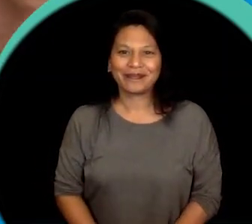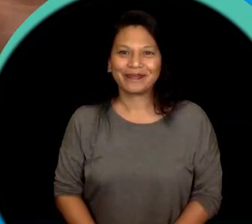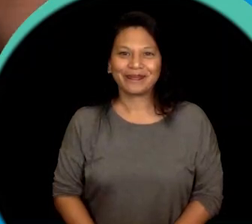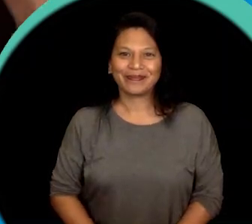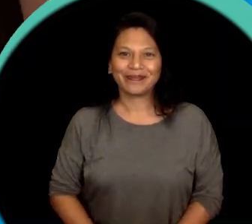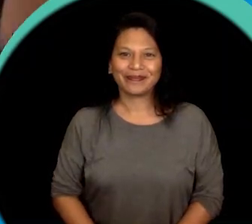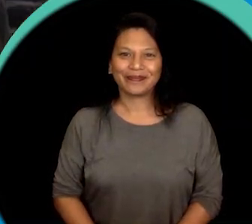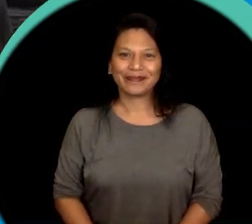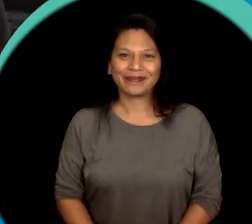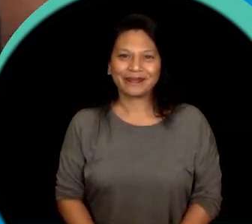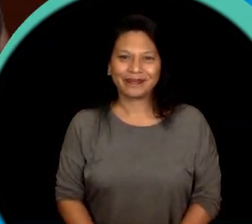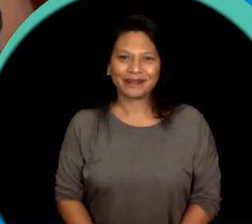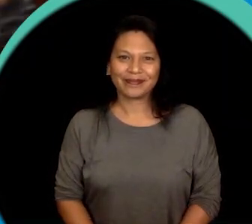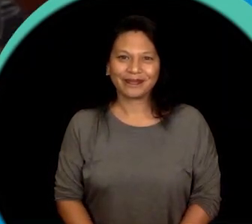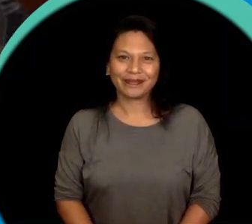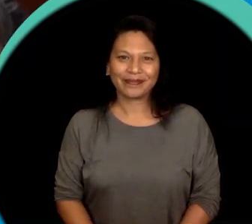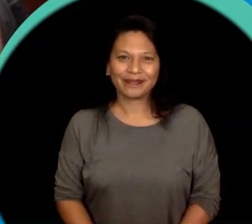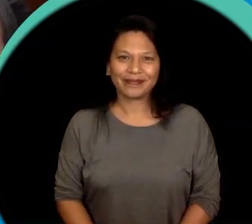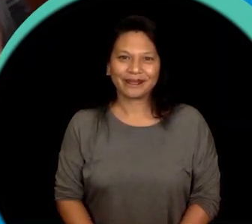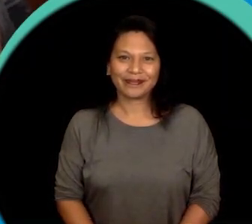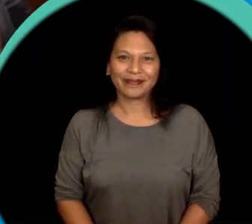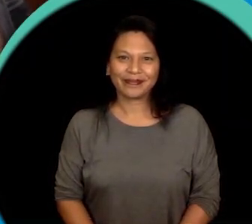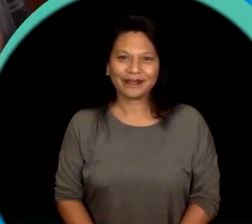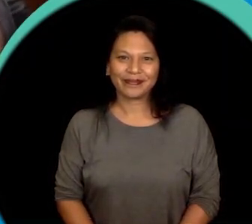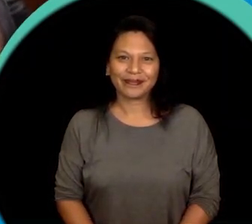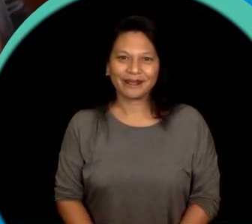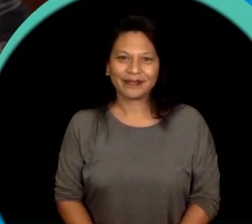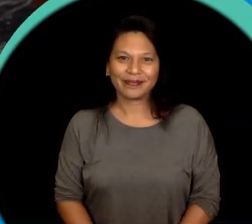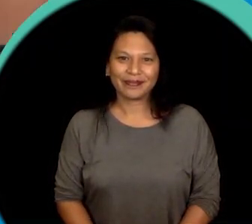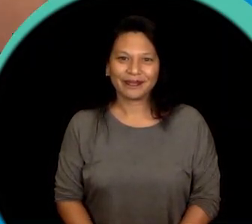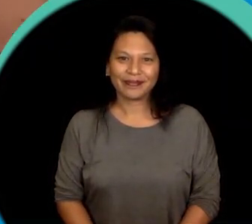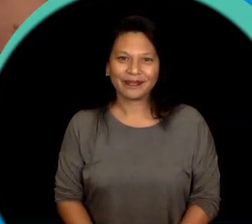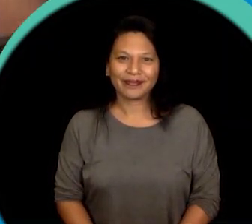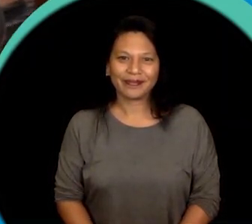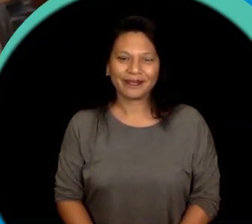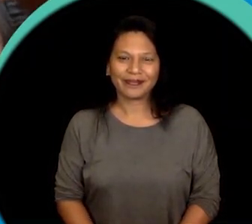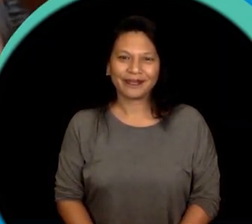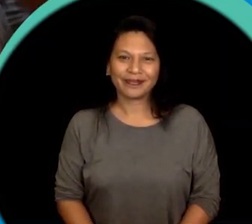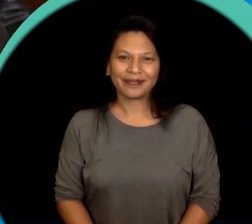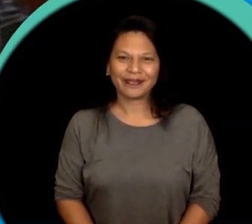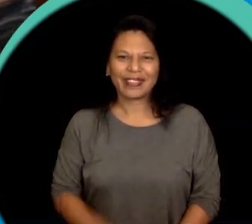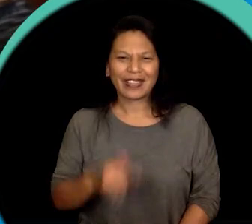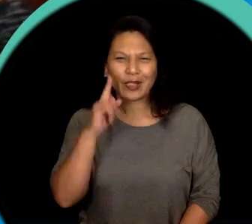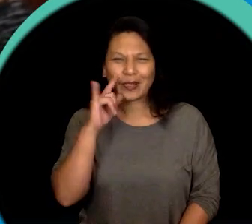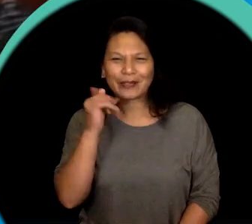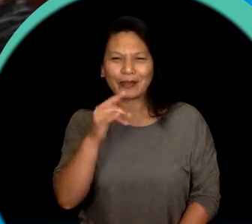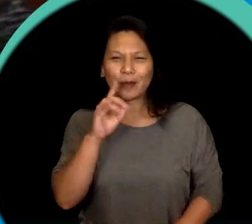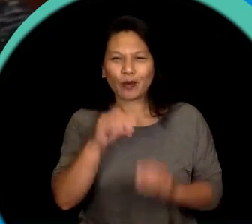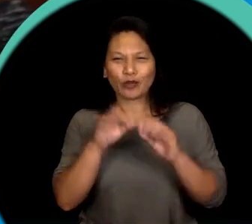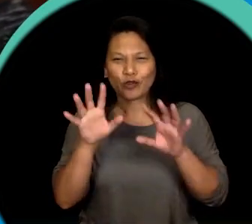you can see that, it's not showing up. I'm going to use purple. That's better.